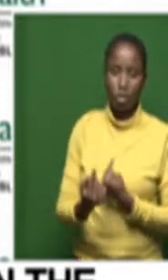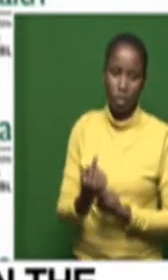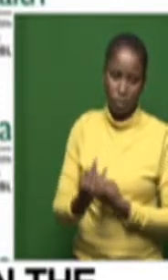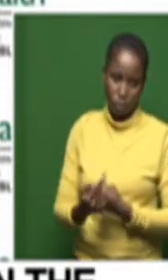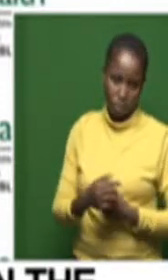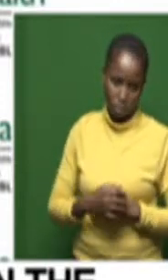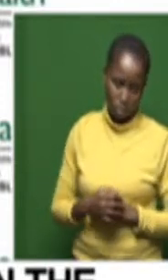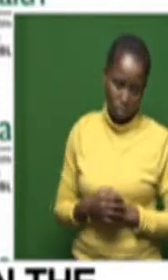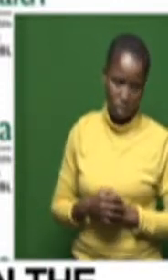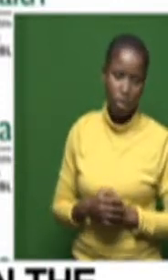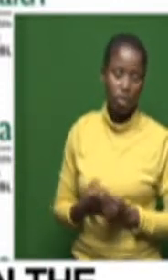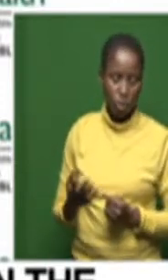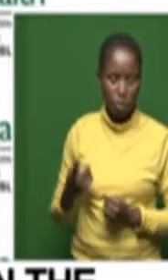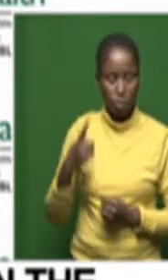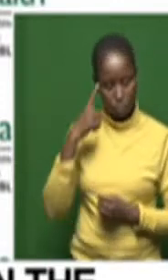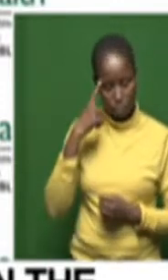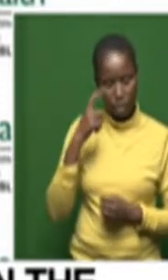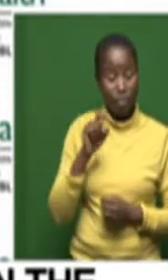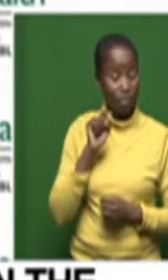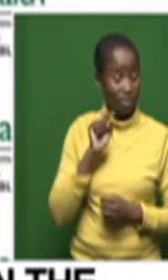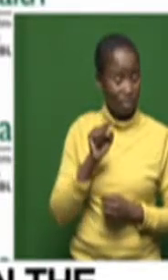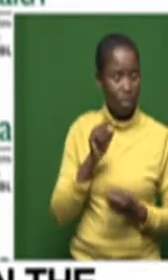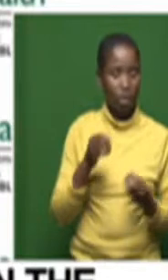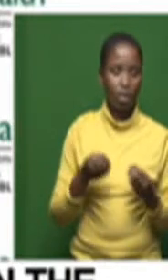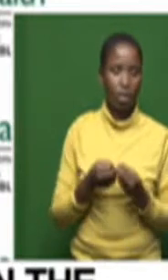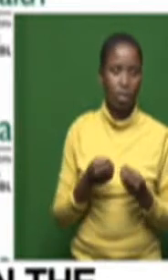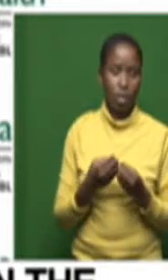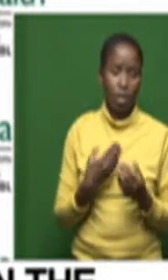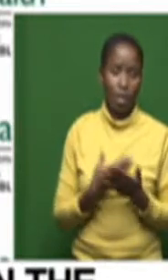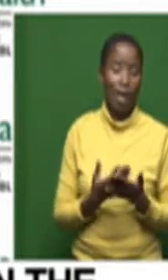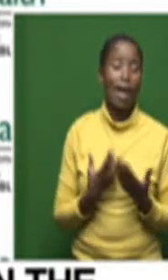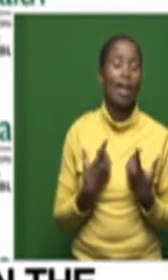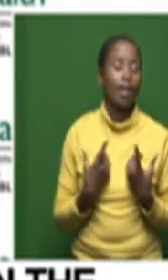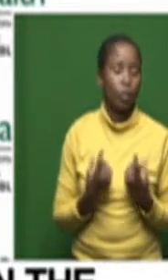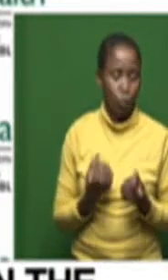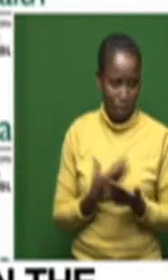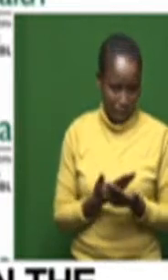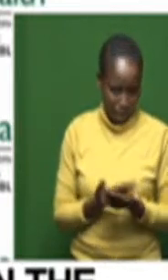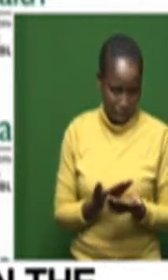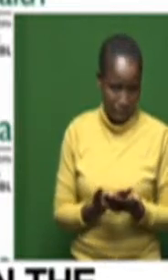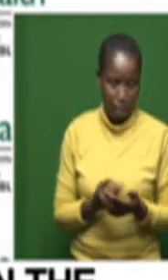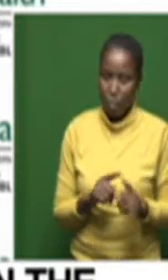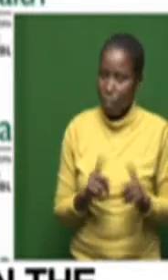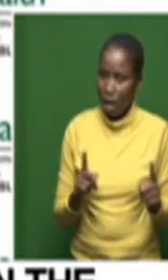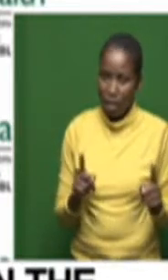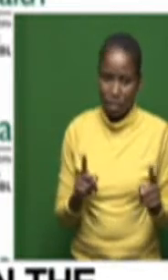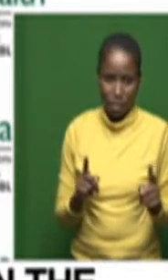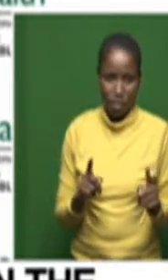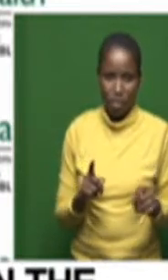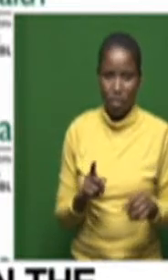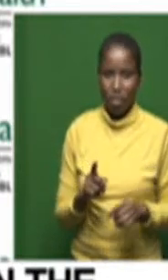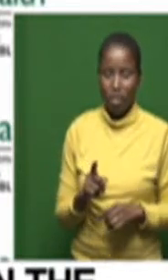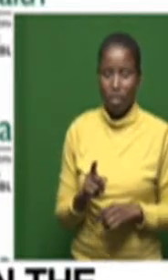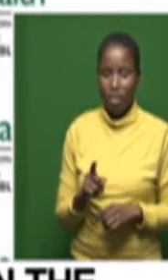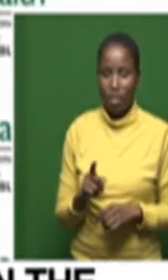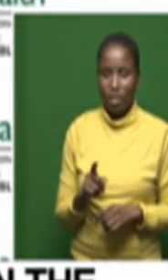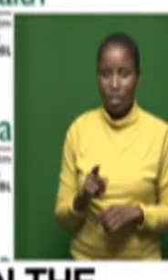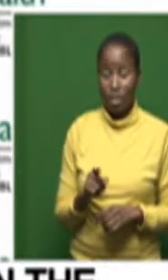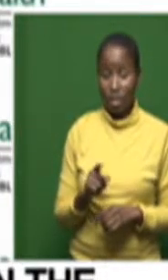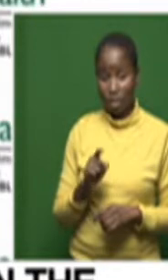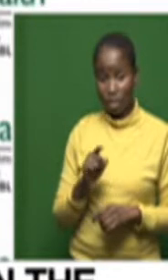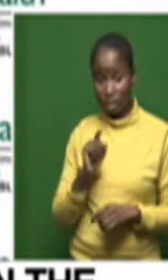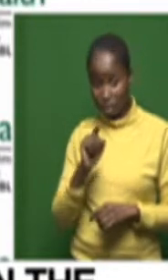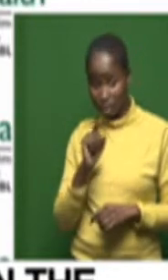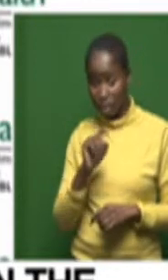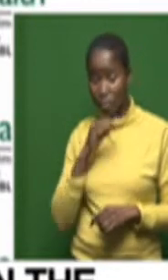that those are the things which could be done, but we don't really foresee where it can be sort of